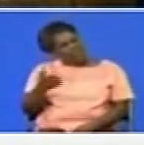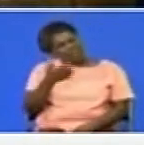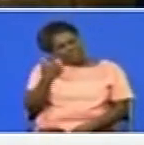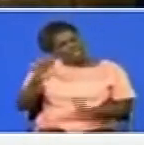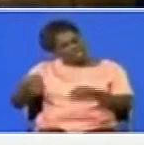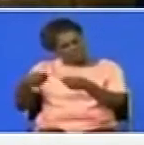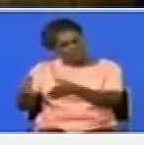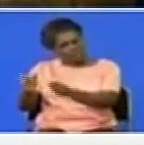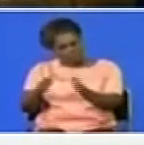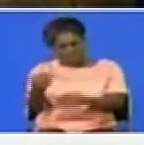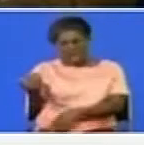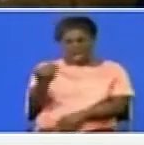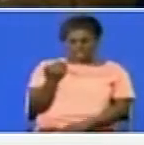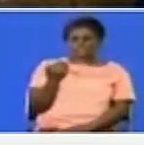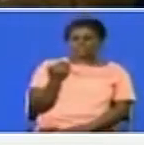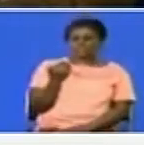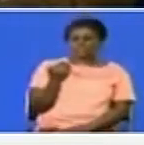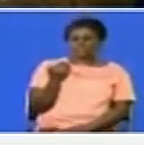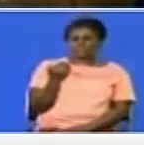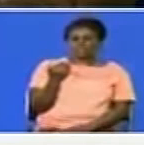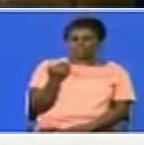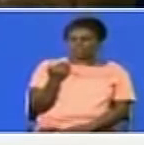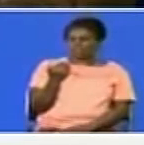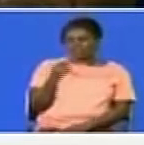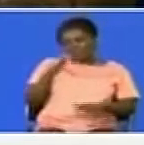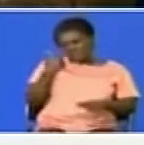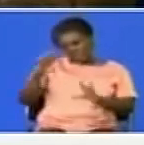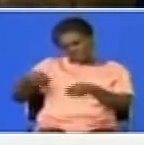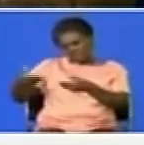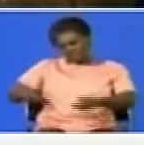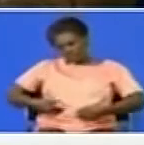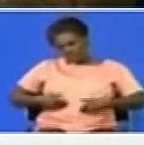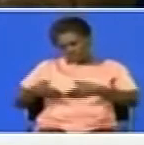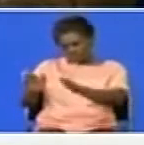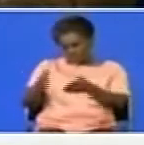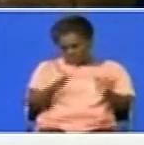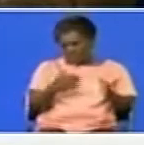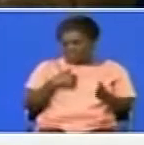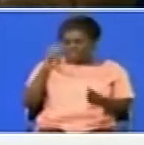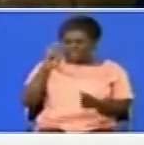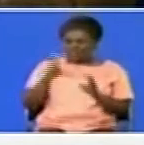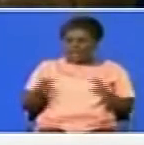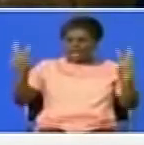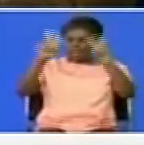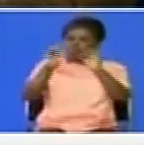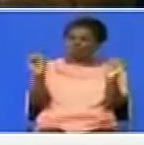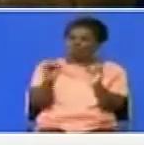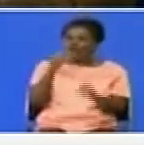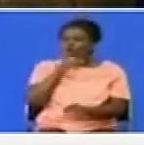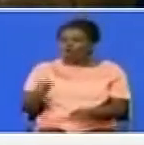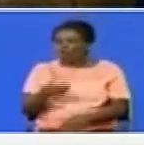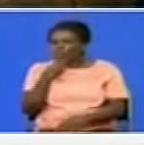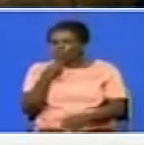chance. And if you ask me, they should be given a chance. I don't see the value Franklin Betts,